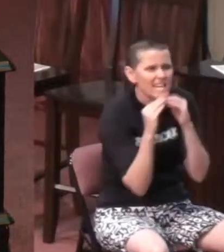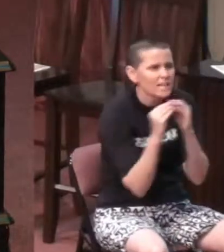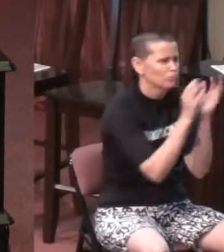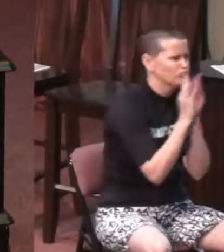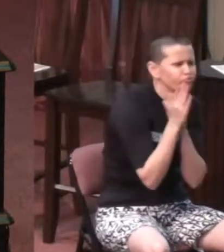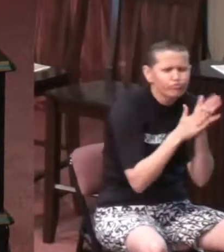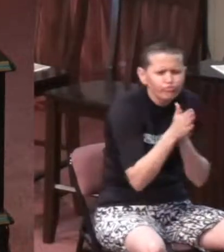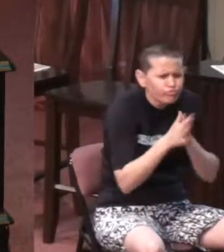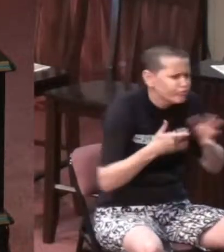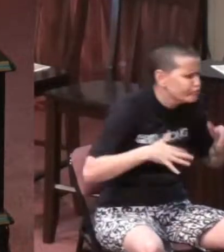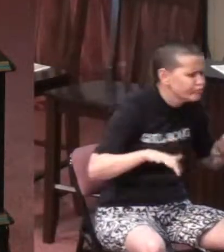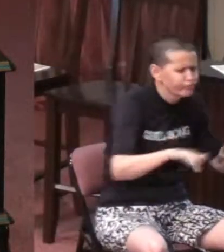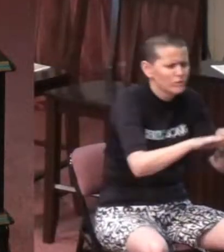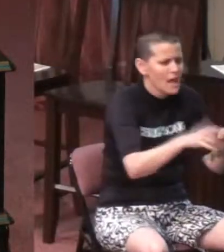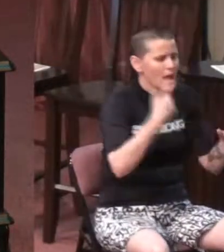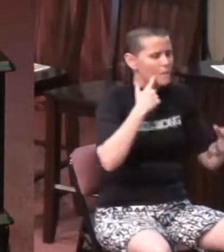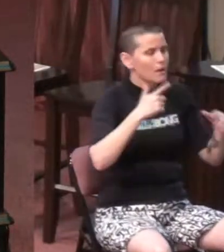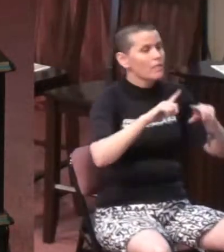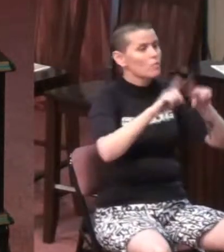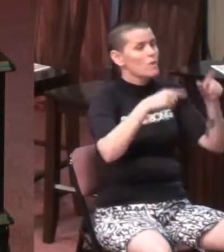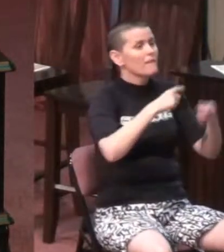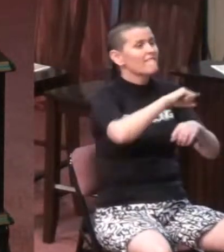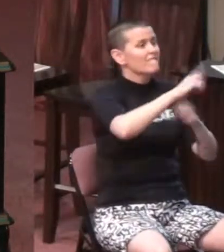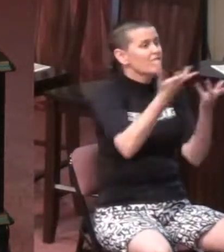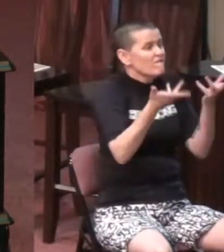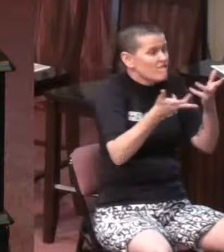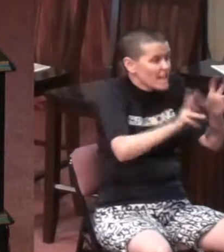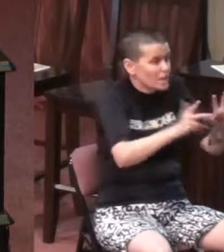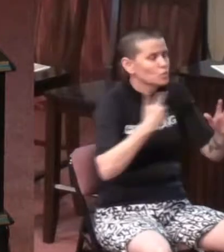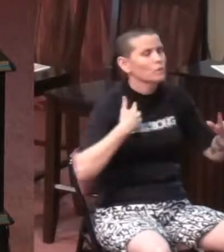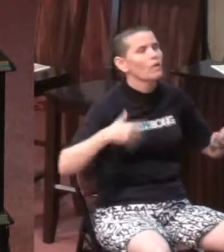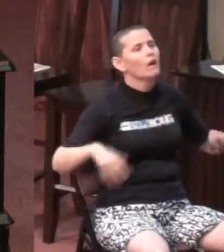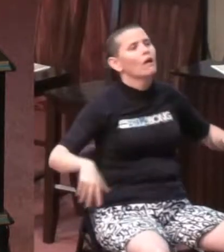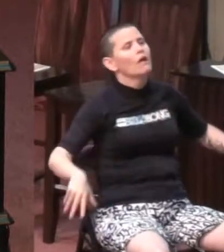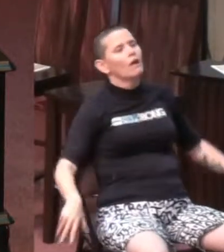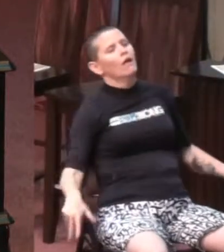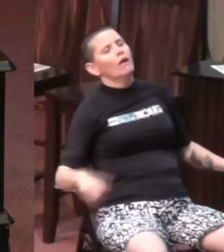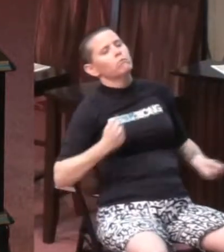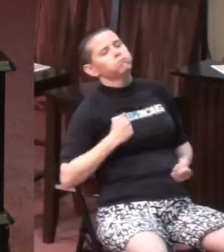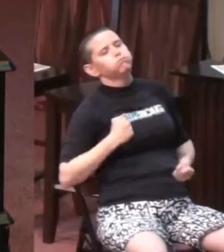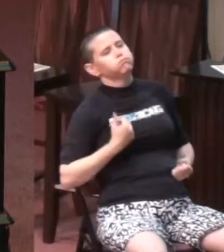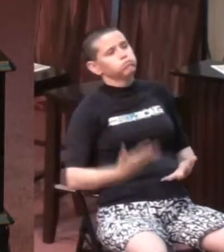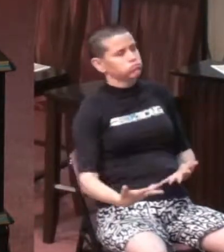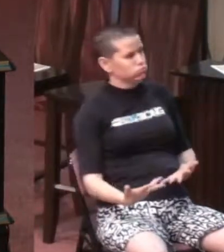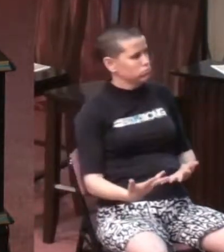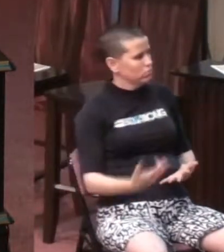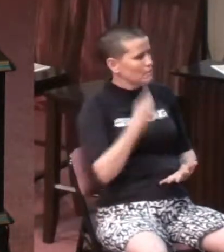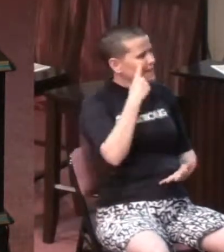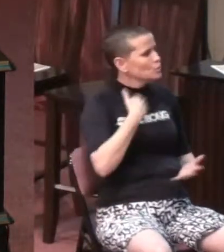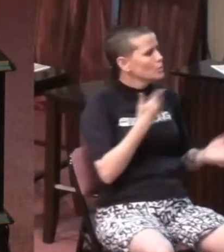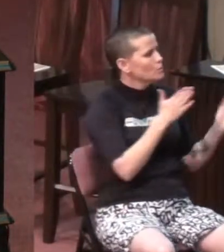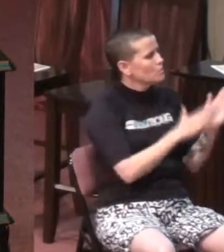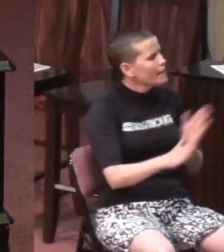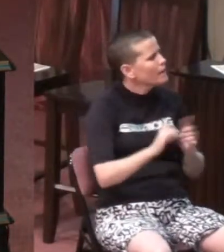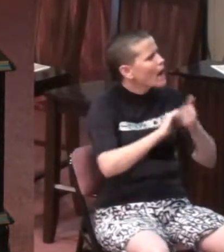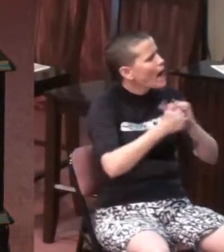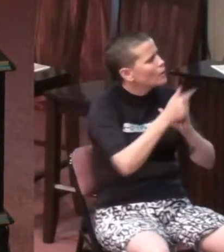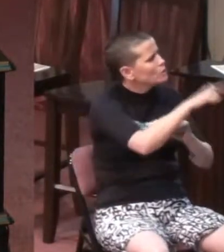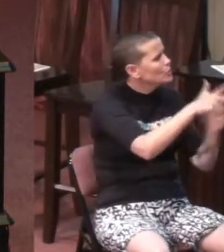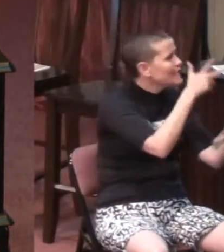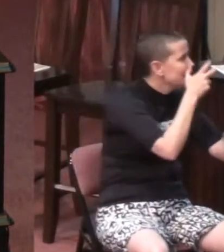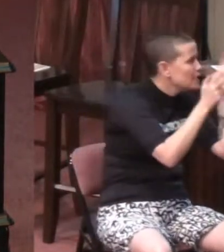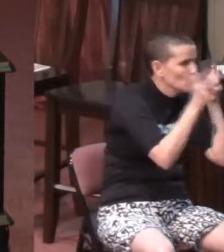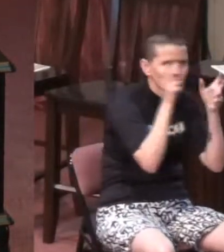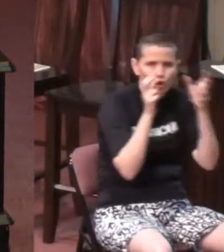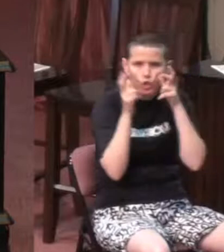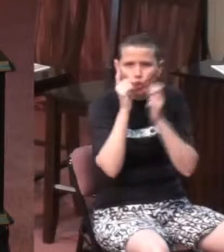were discerning the needs of this ministry. We're planning into how to hear from you all, how to synthesize what you were saying into a